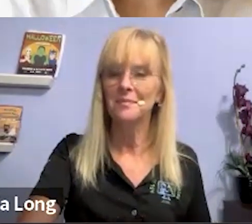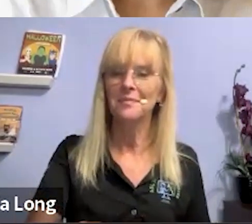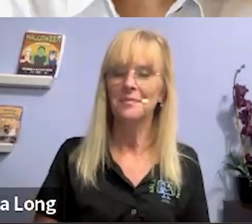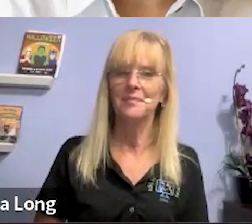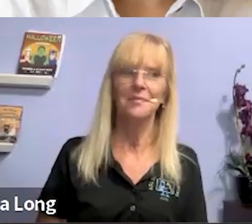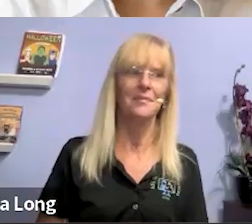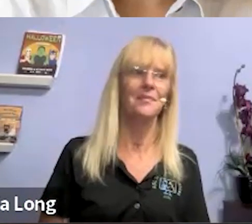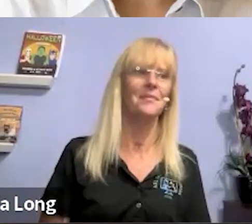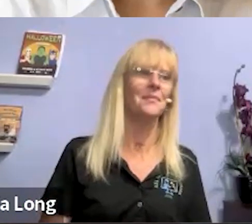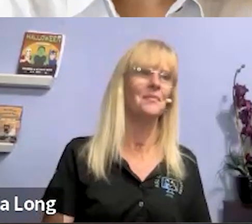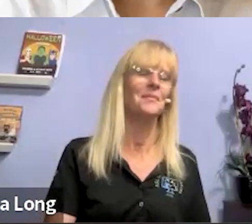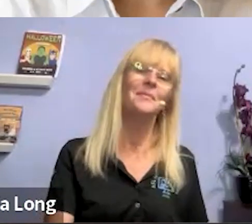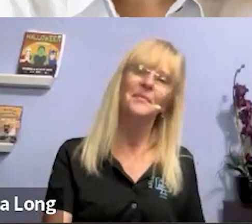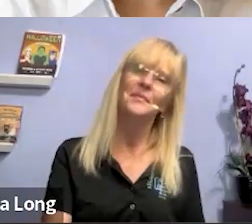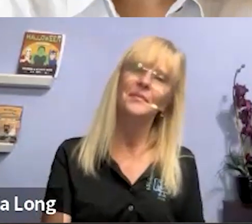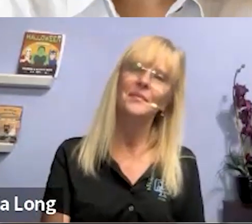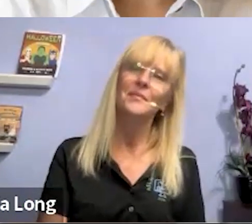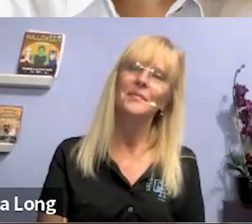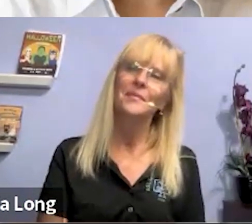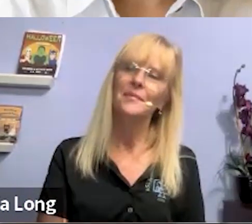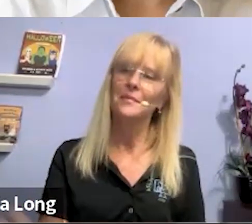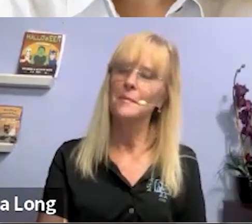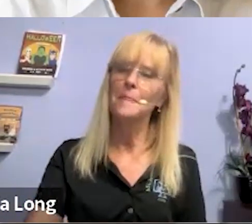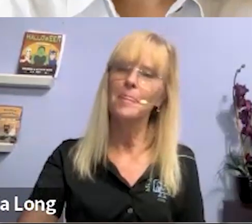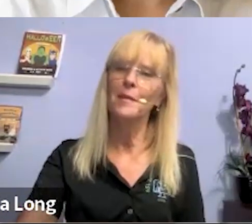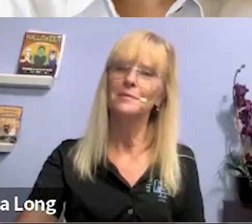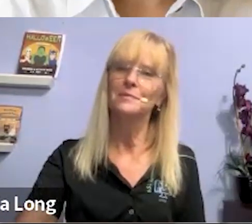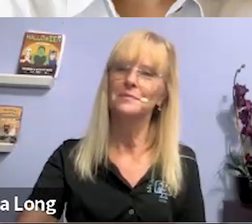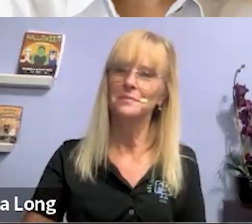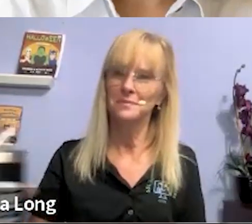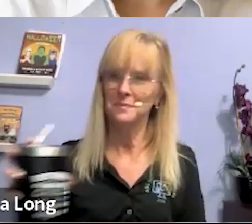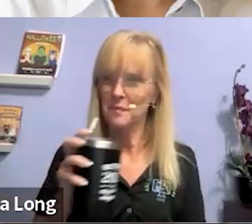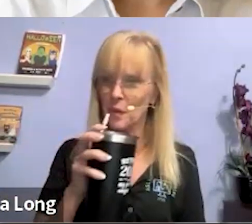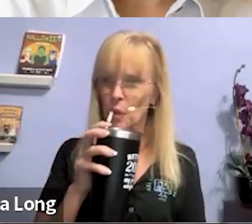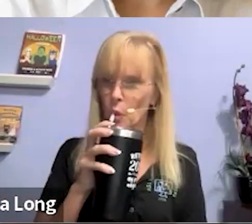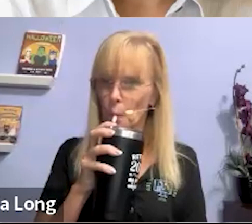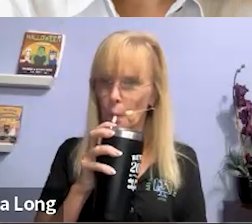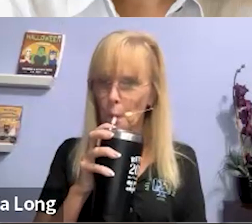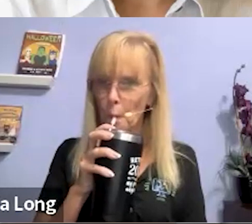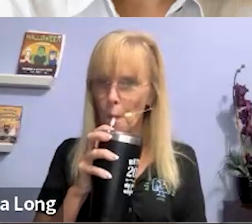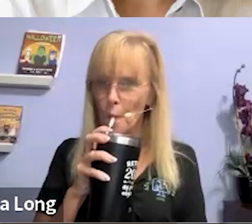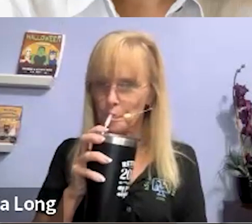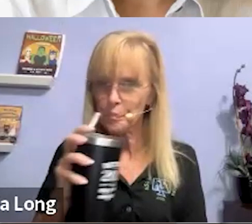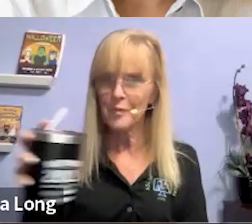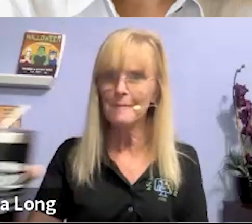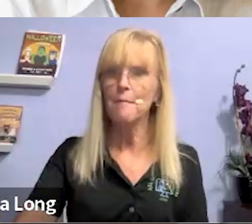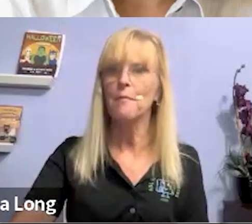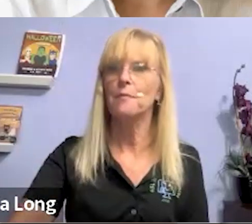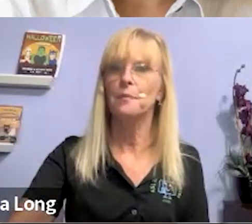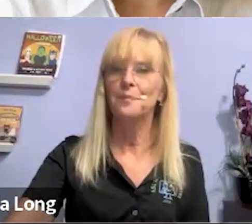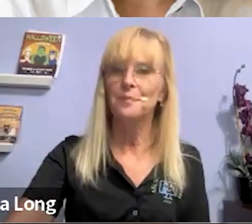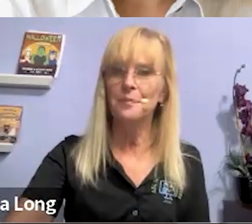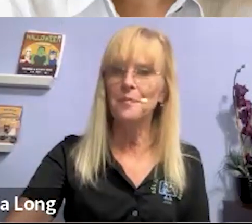from Pennsylvania. So I'll let her introduce herself. Hello, my name is Tiffany.